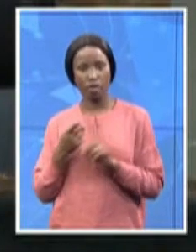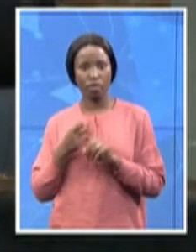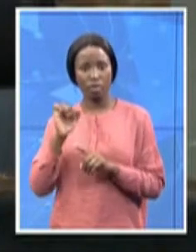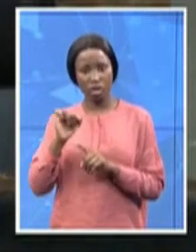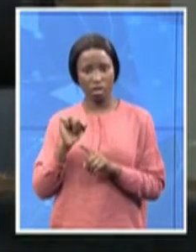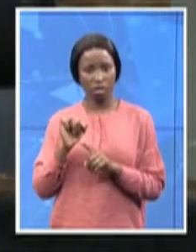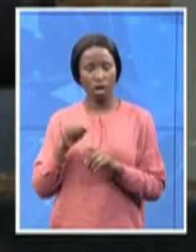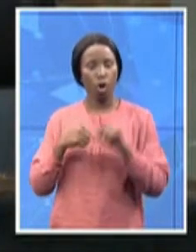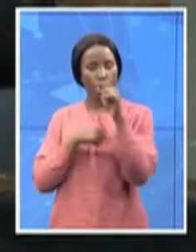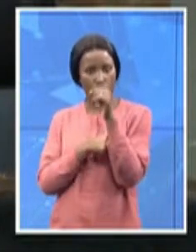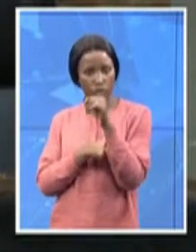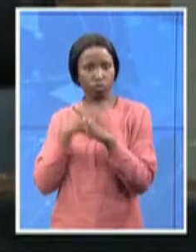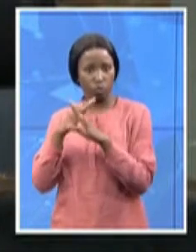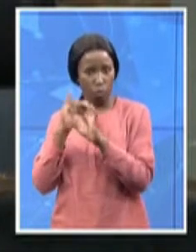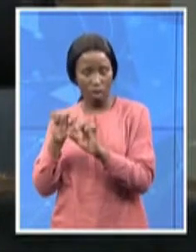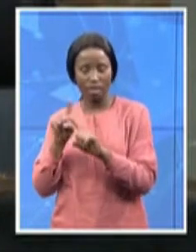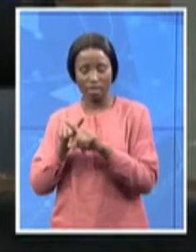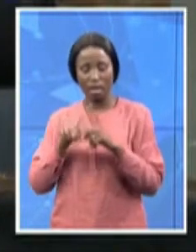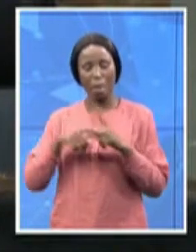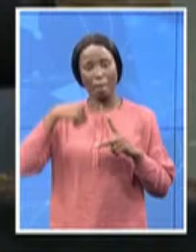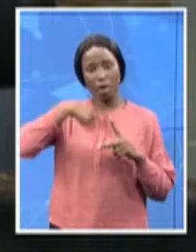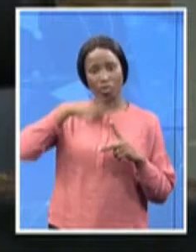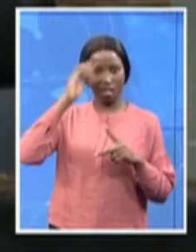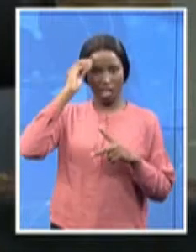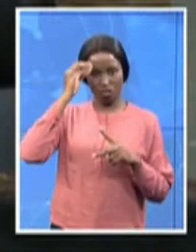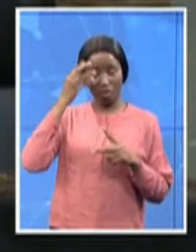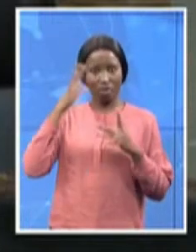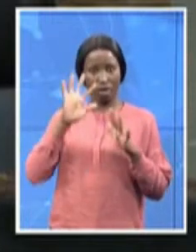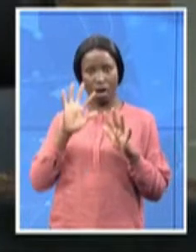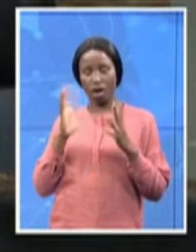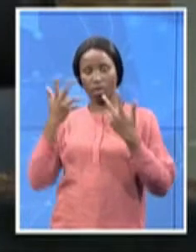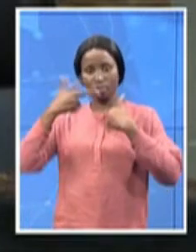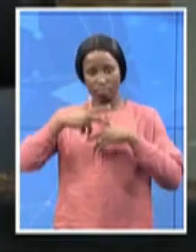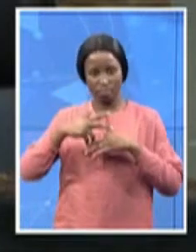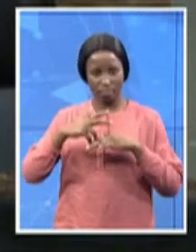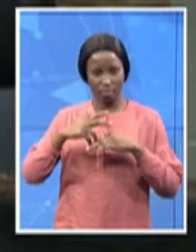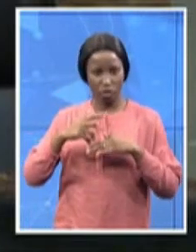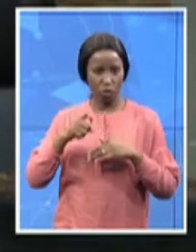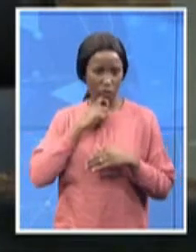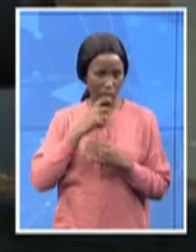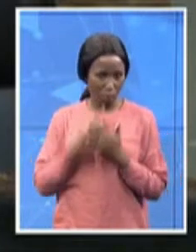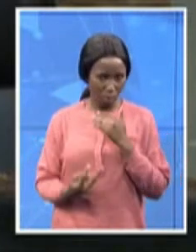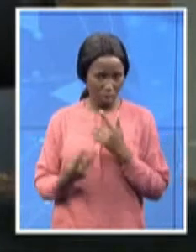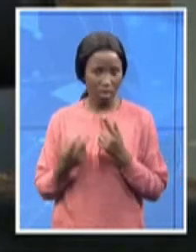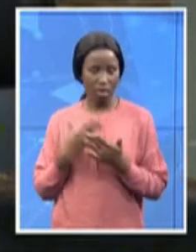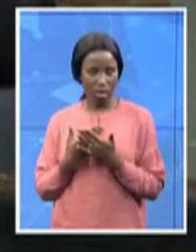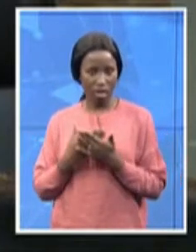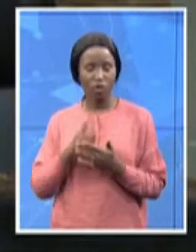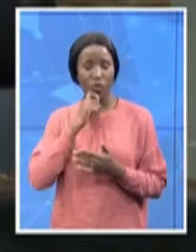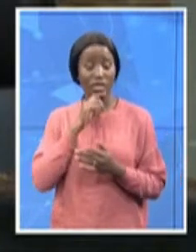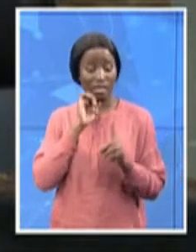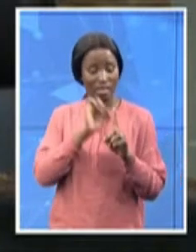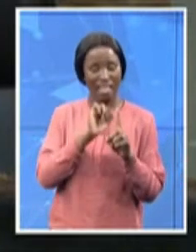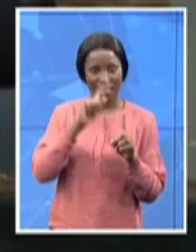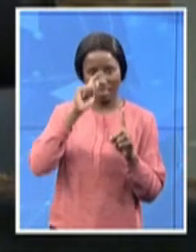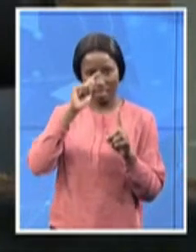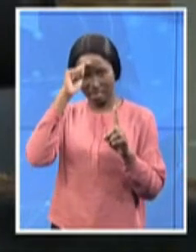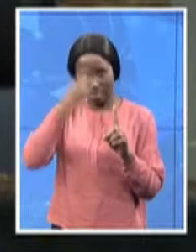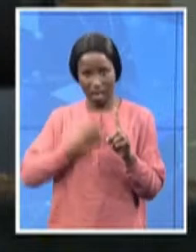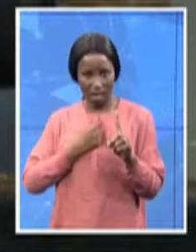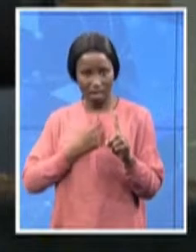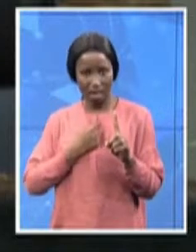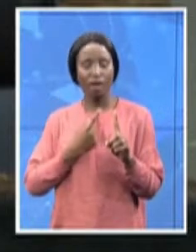his position to enrich himself and his son through business owned by the African Global